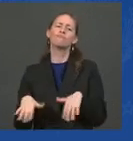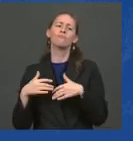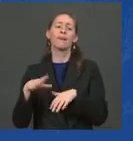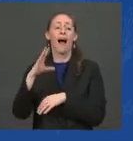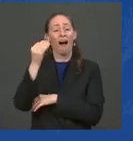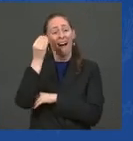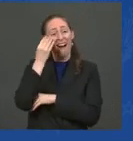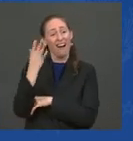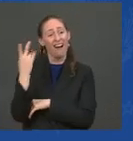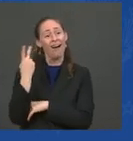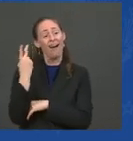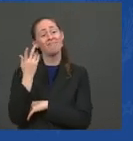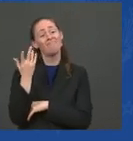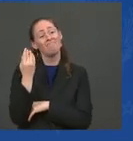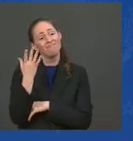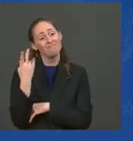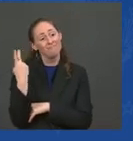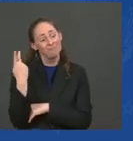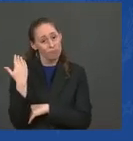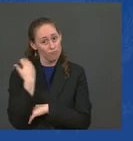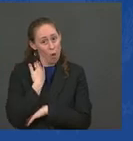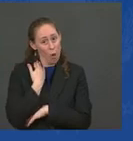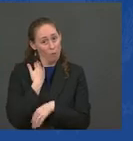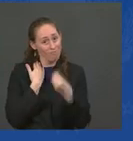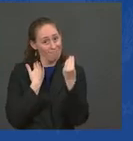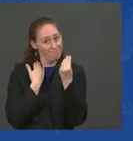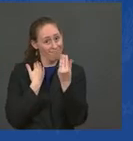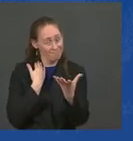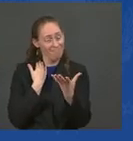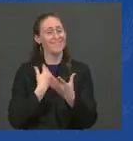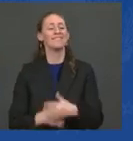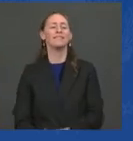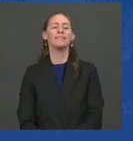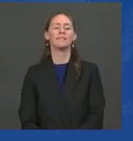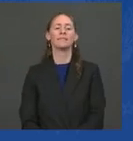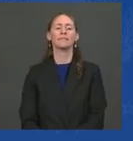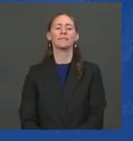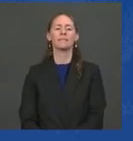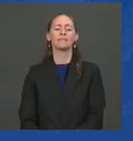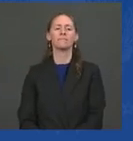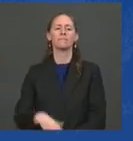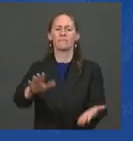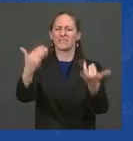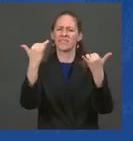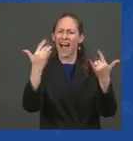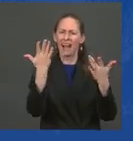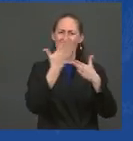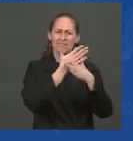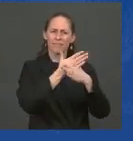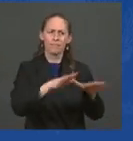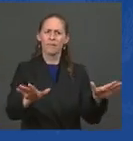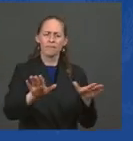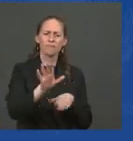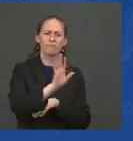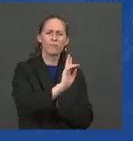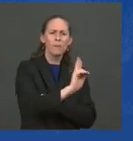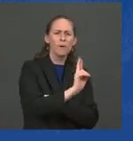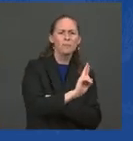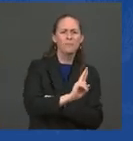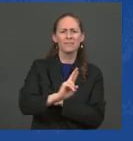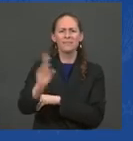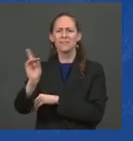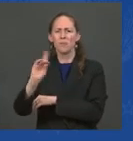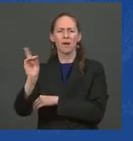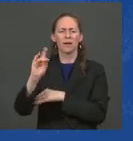well. In today's highly polarized political world, such joint ventures, regrettably, would be